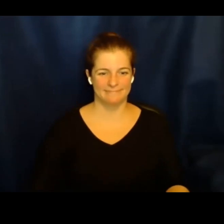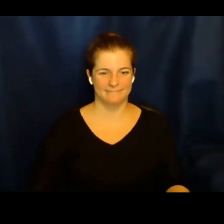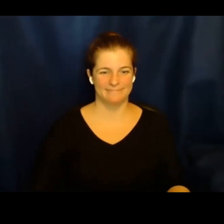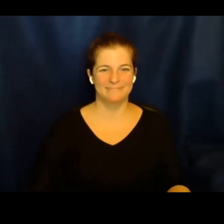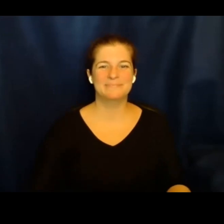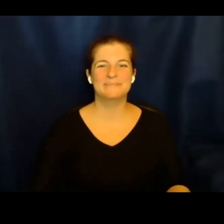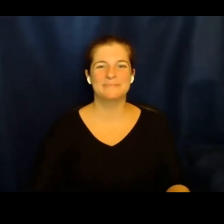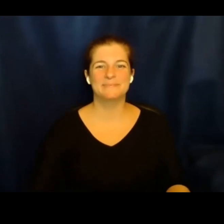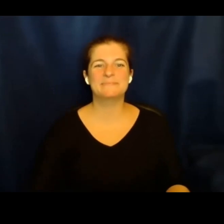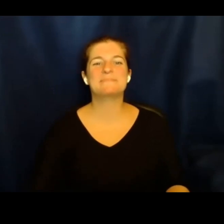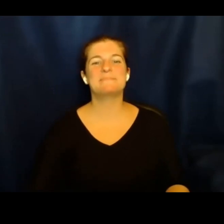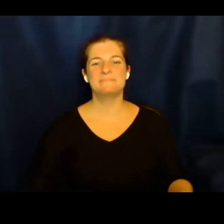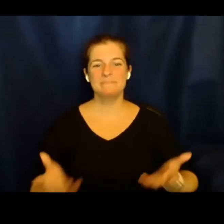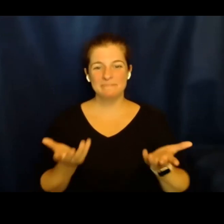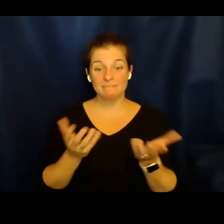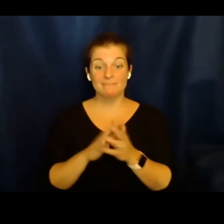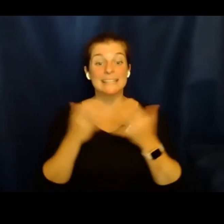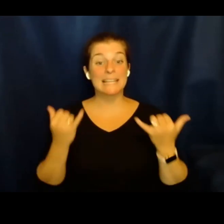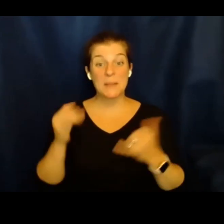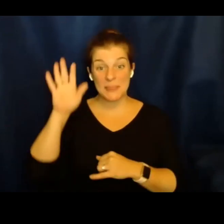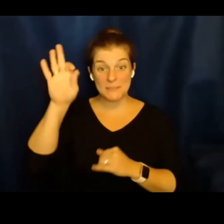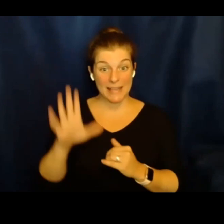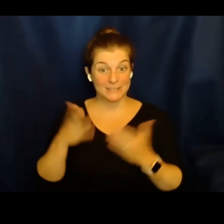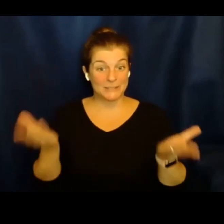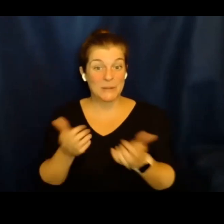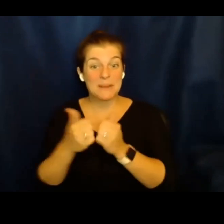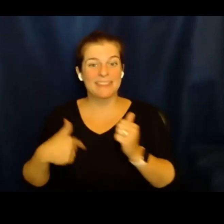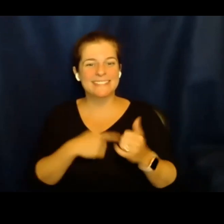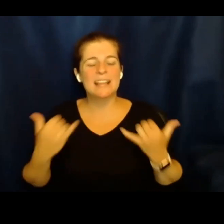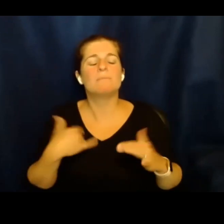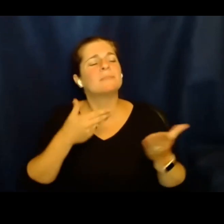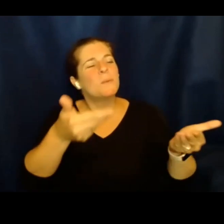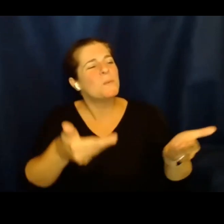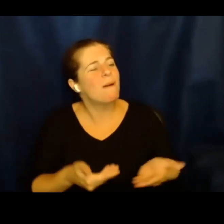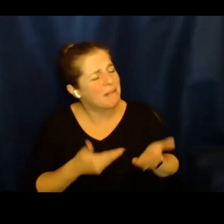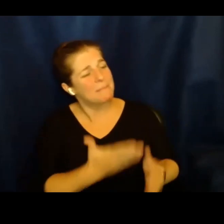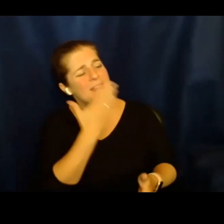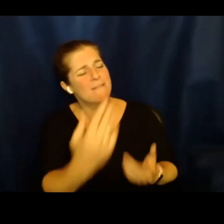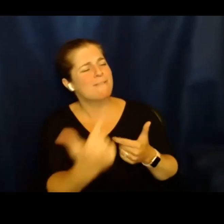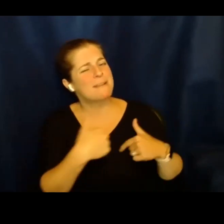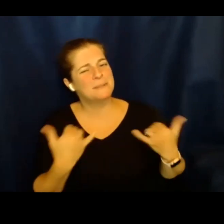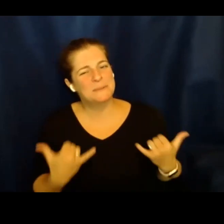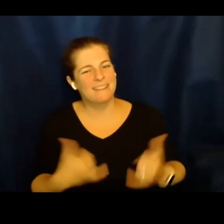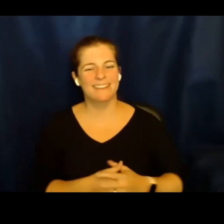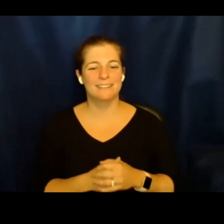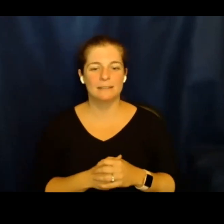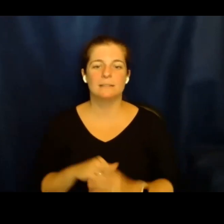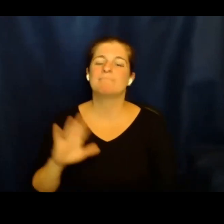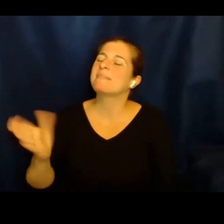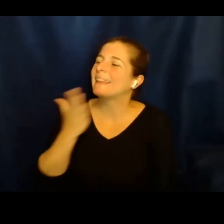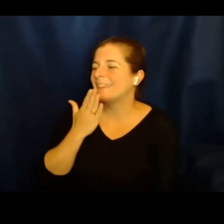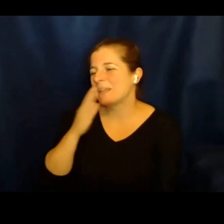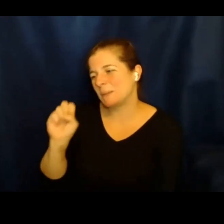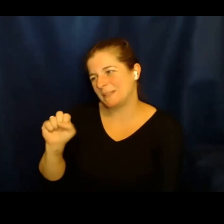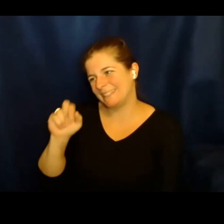So we have Pastor with us now. Welcome. Thank you for being with us. Thank you, Sandy. Thank